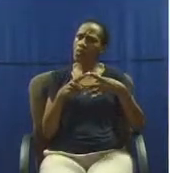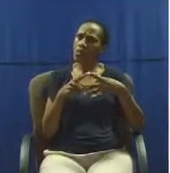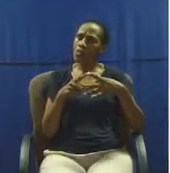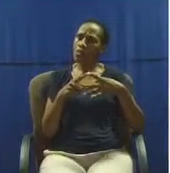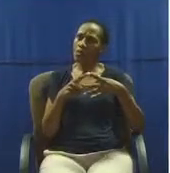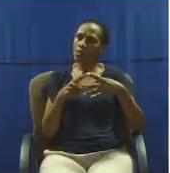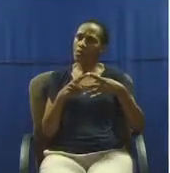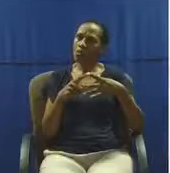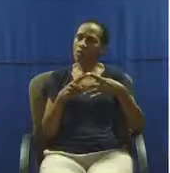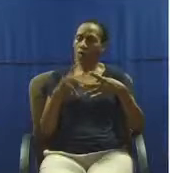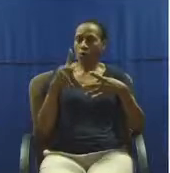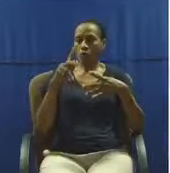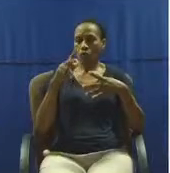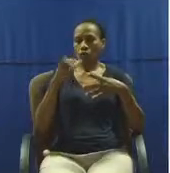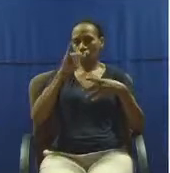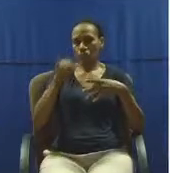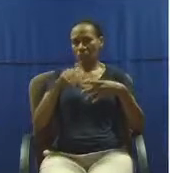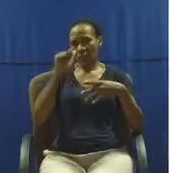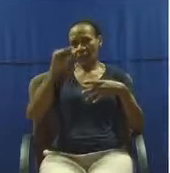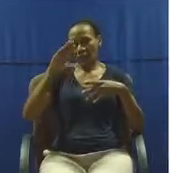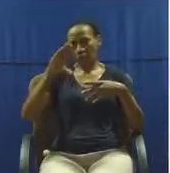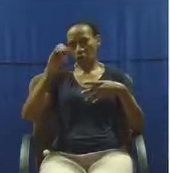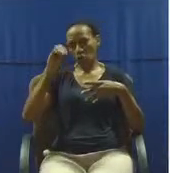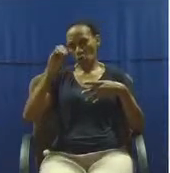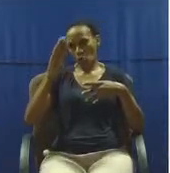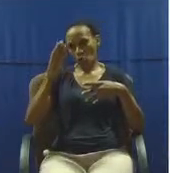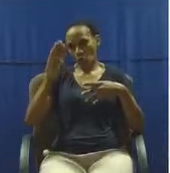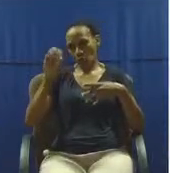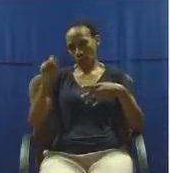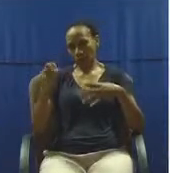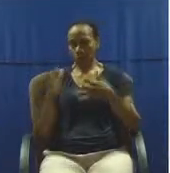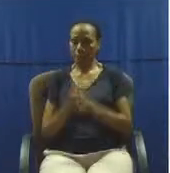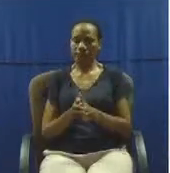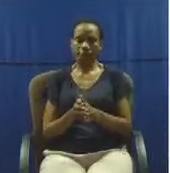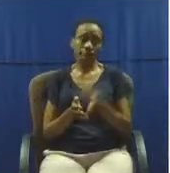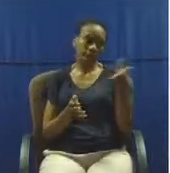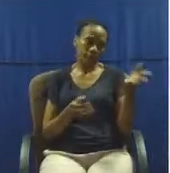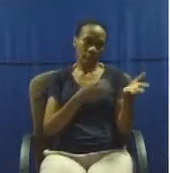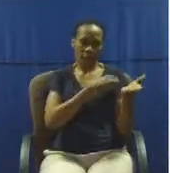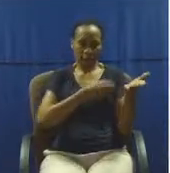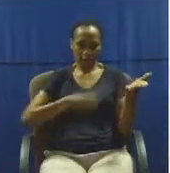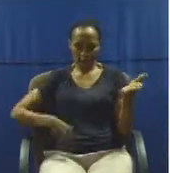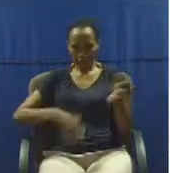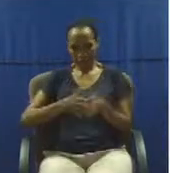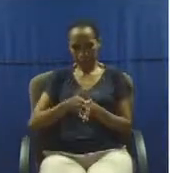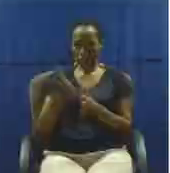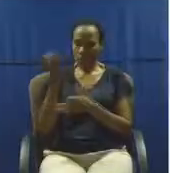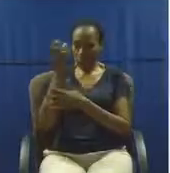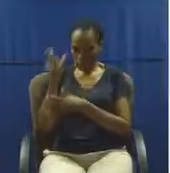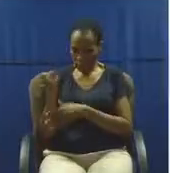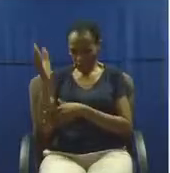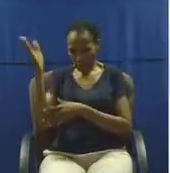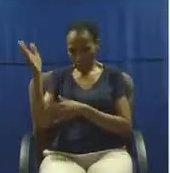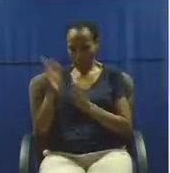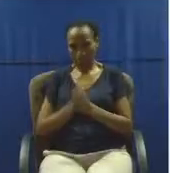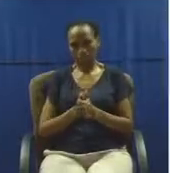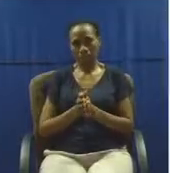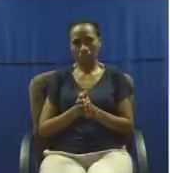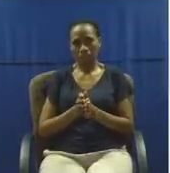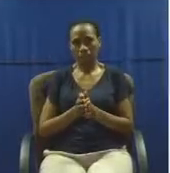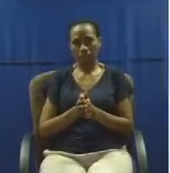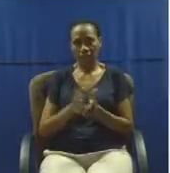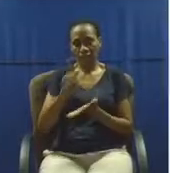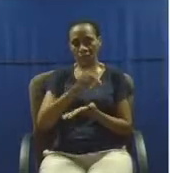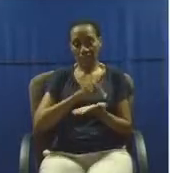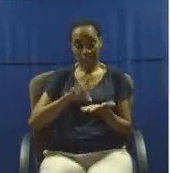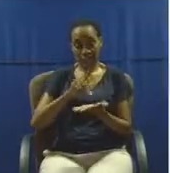F. Jacobs. The Honorable the President. Honorable Speaker, a central